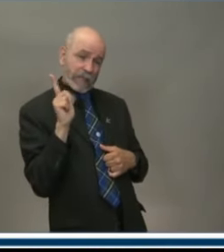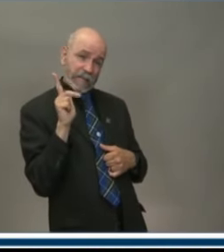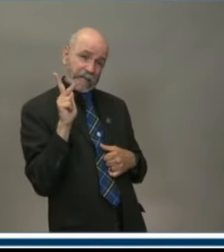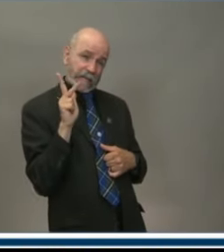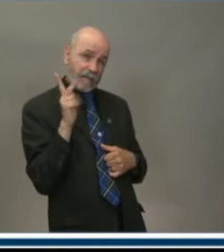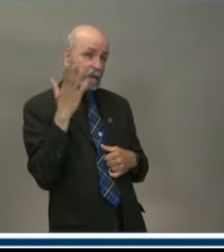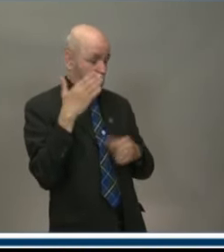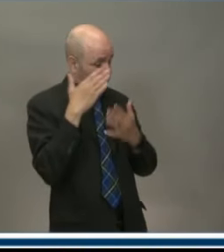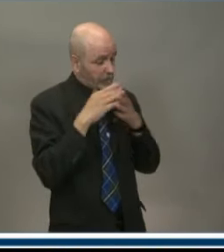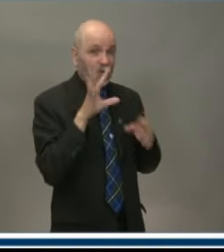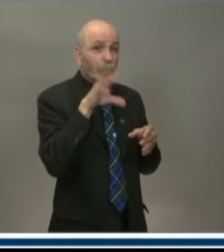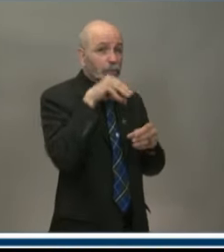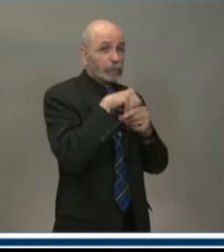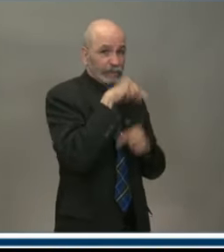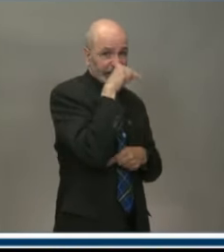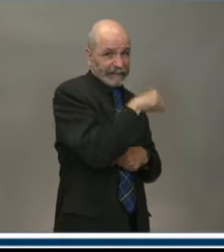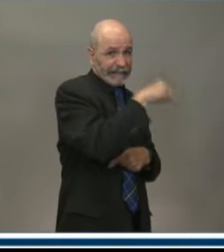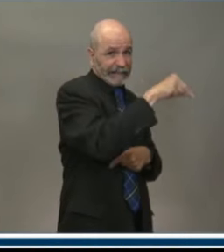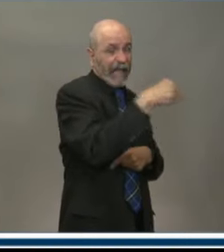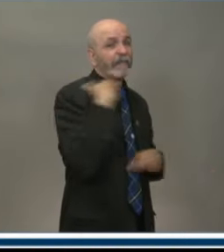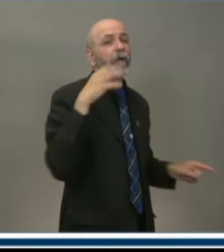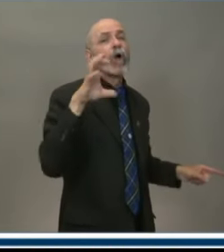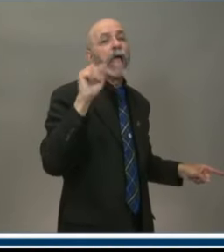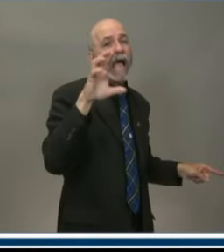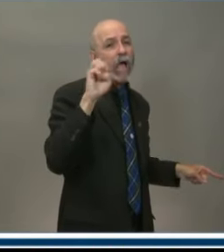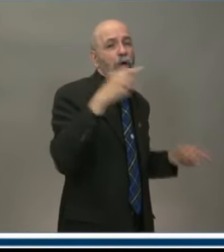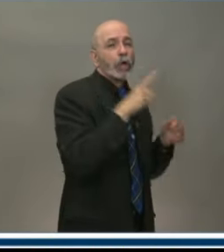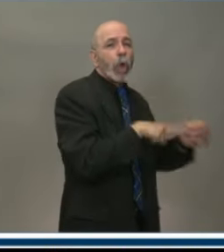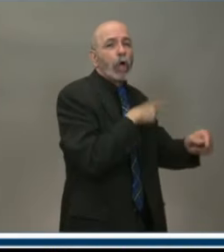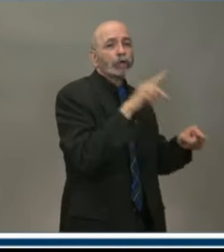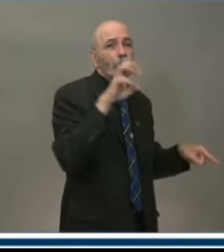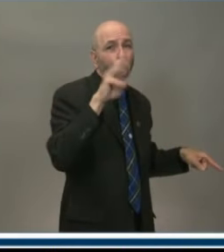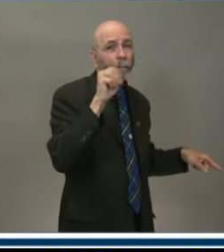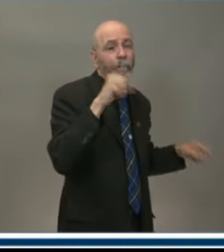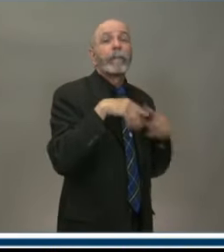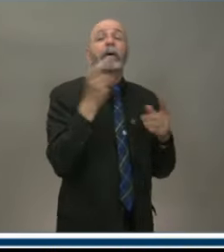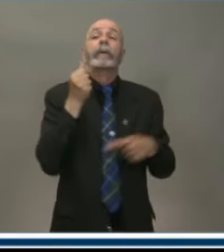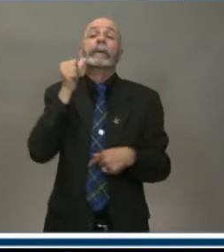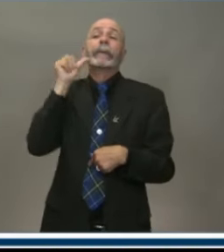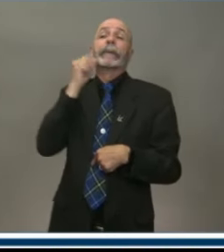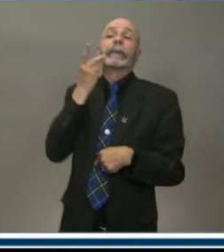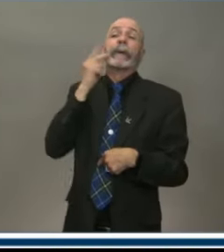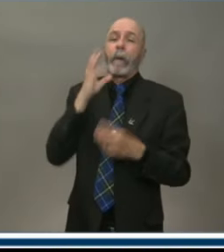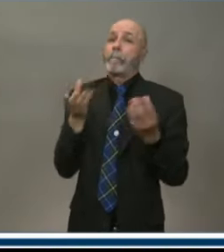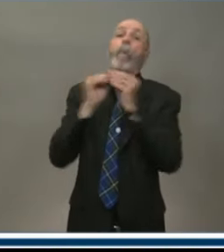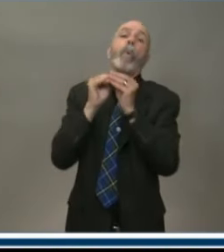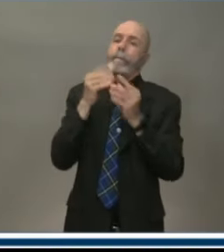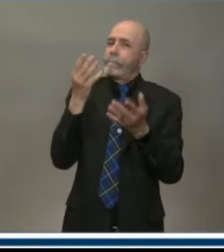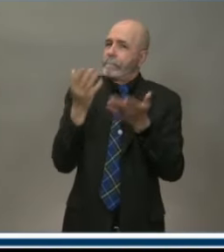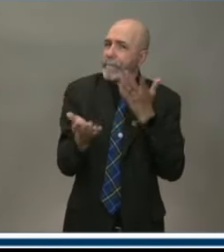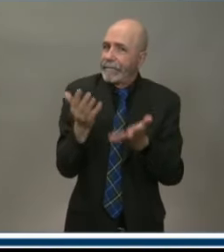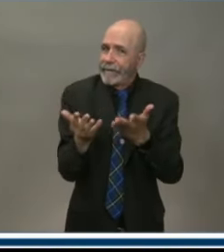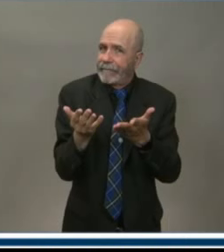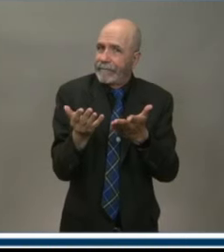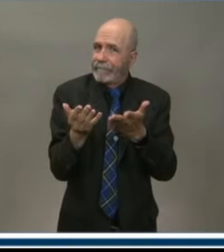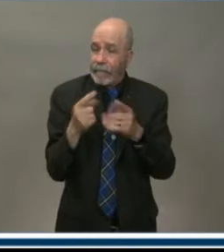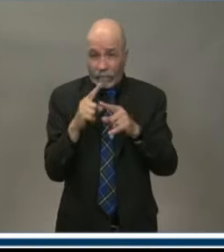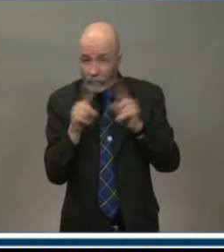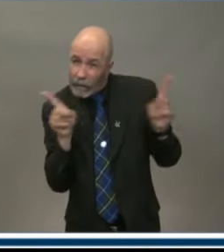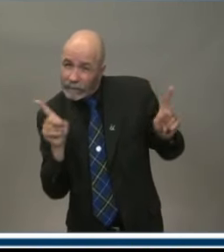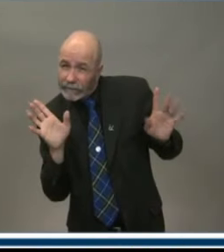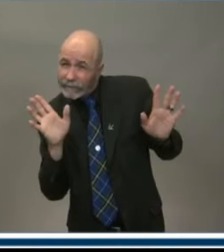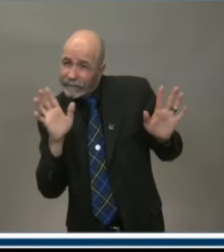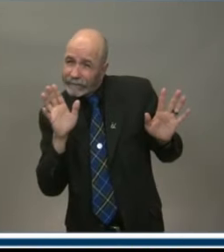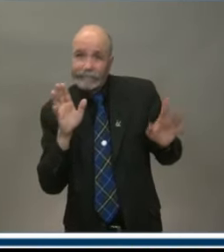of our numbers from previous days, but we weren't aware at the time that it was actually in a long-term care facility resident